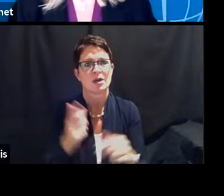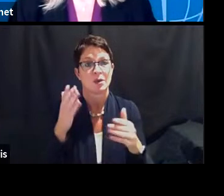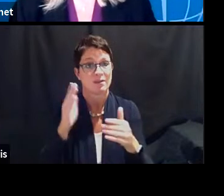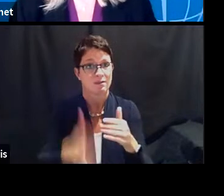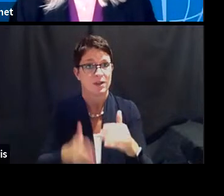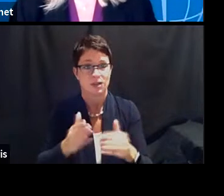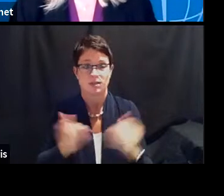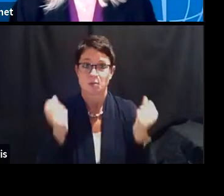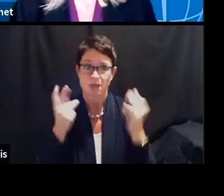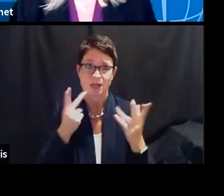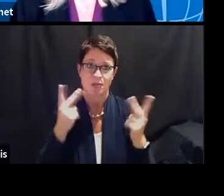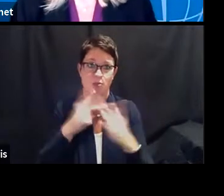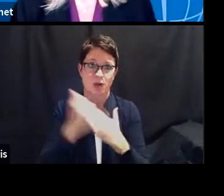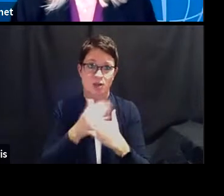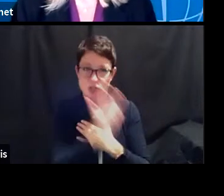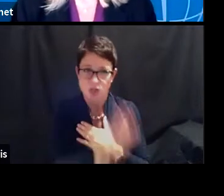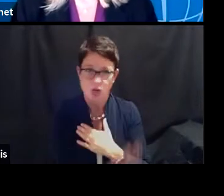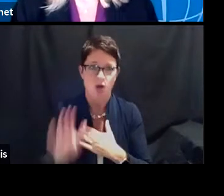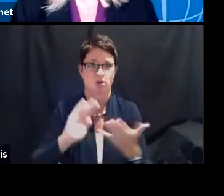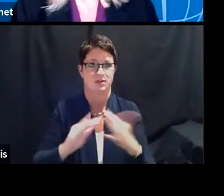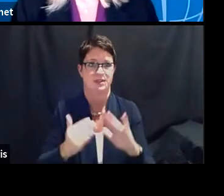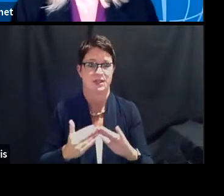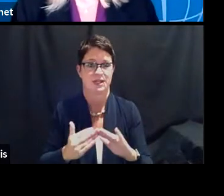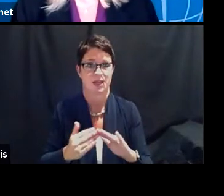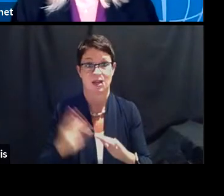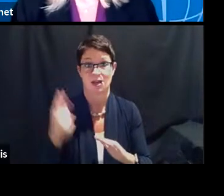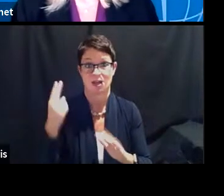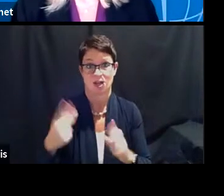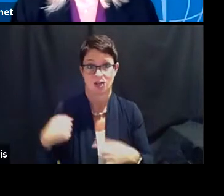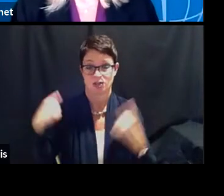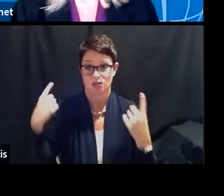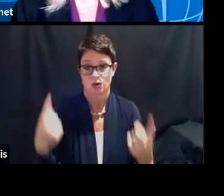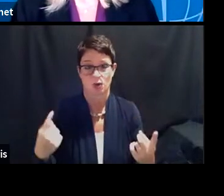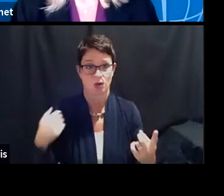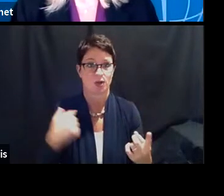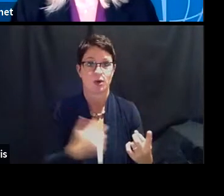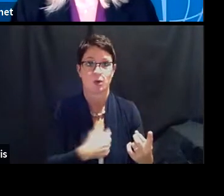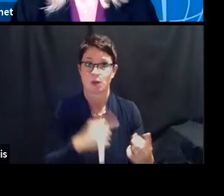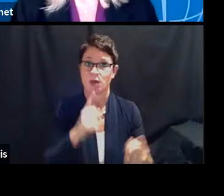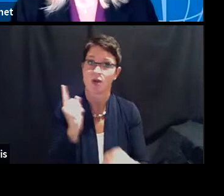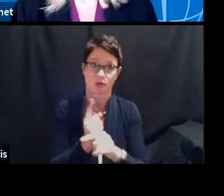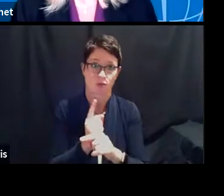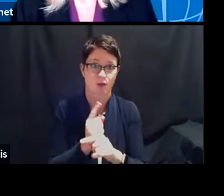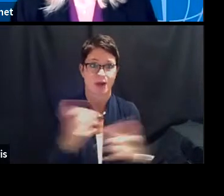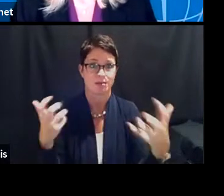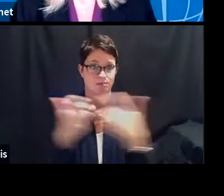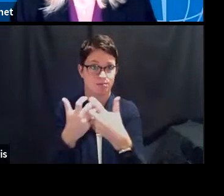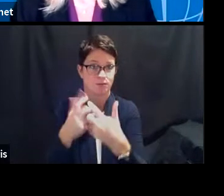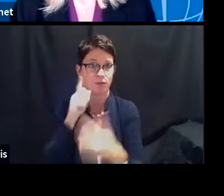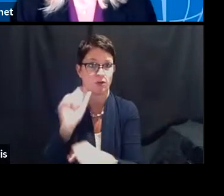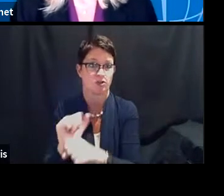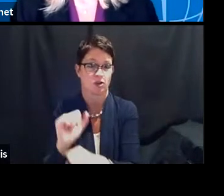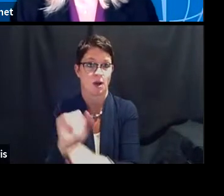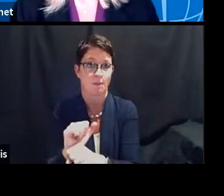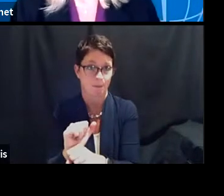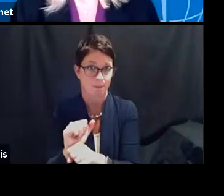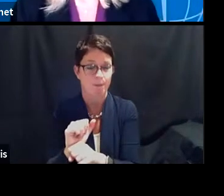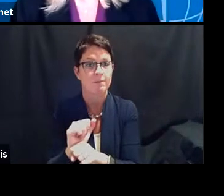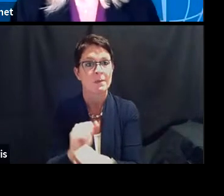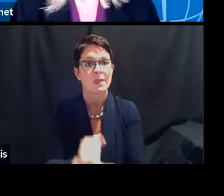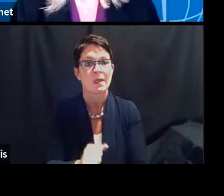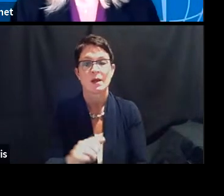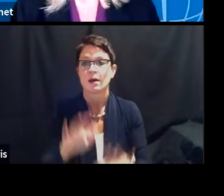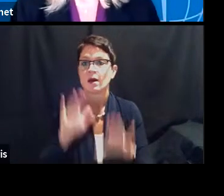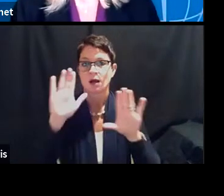many projects around the city. Historically, we're the right tool for this job. And there's a